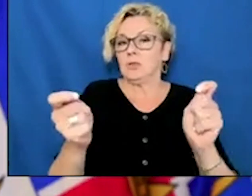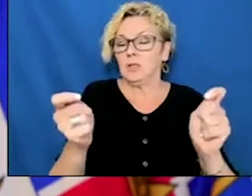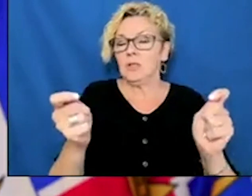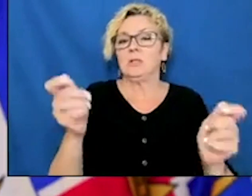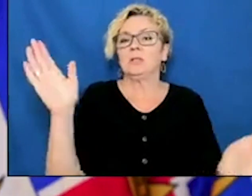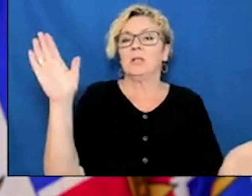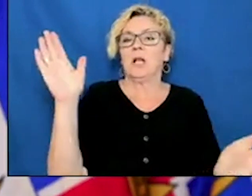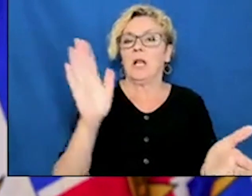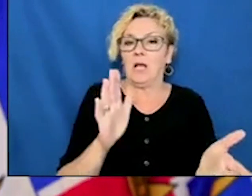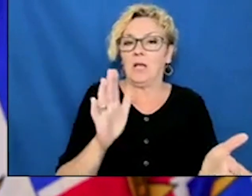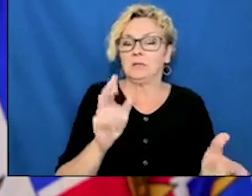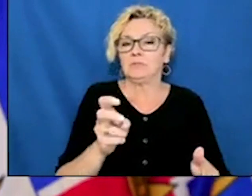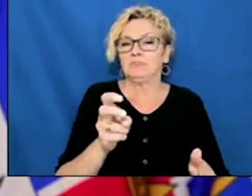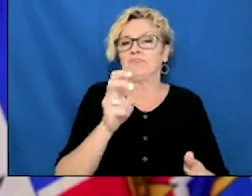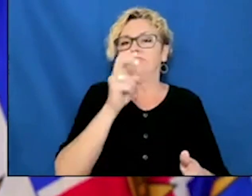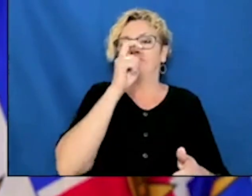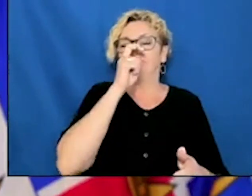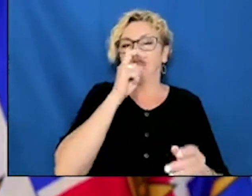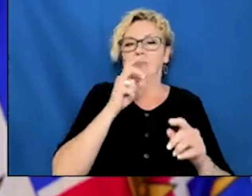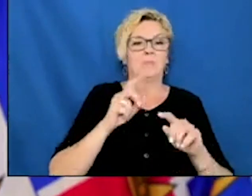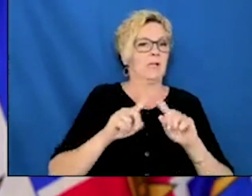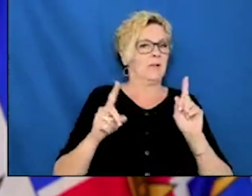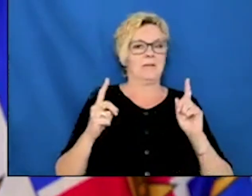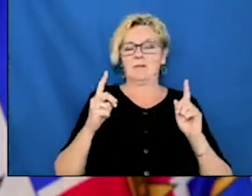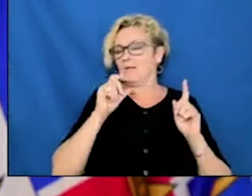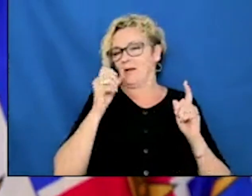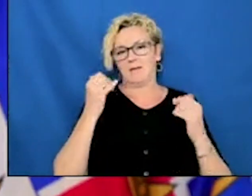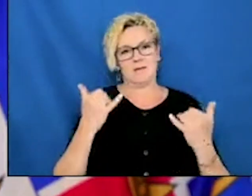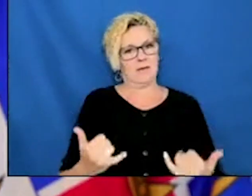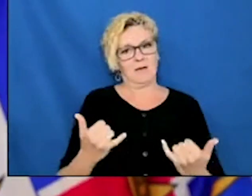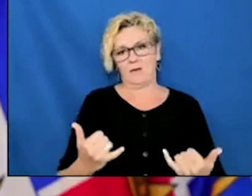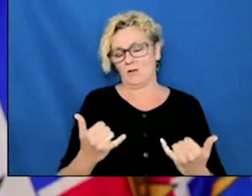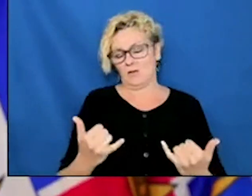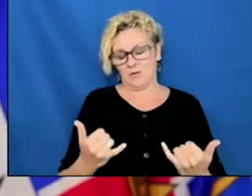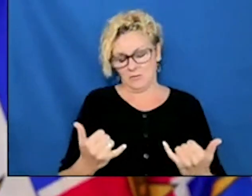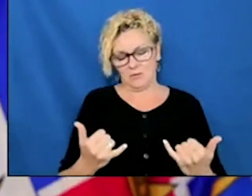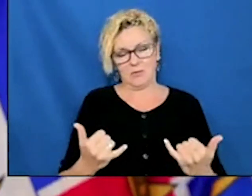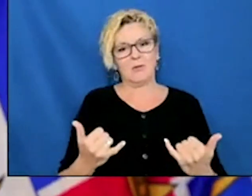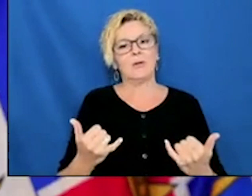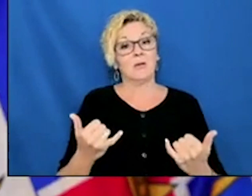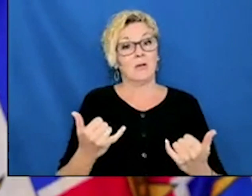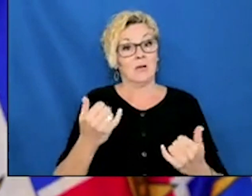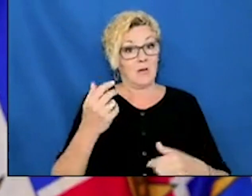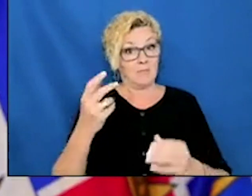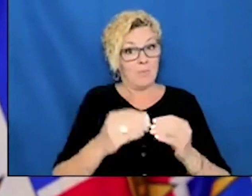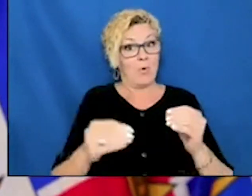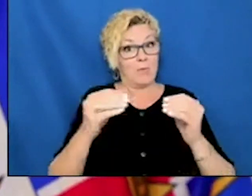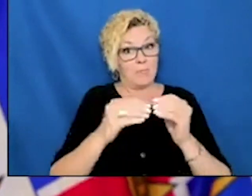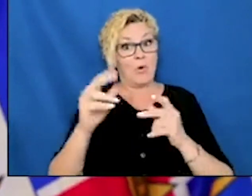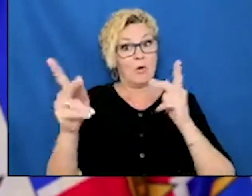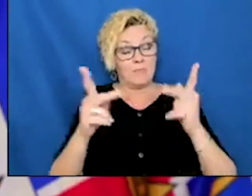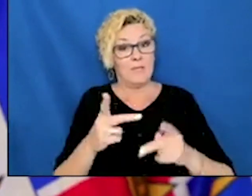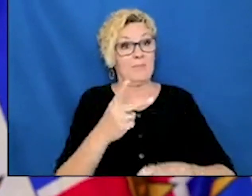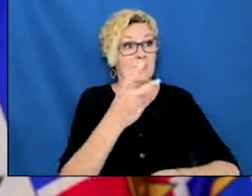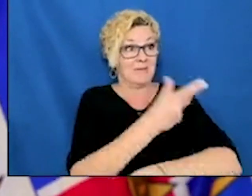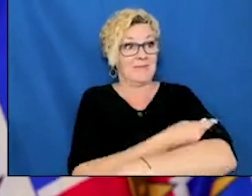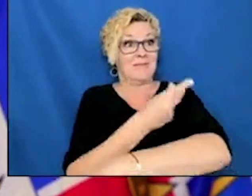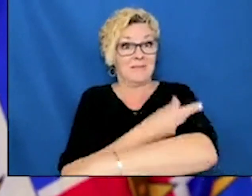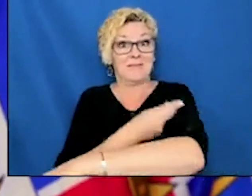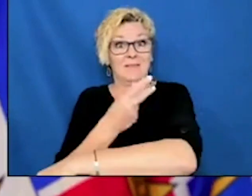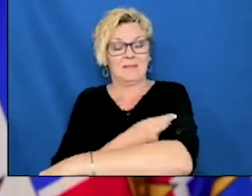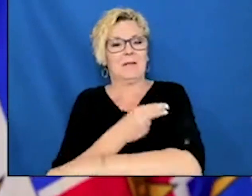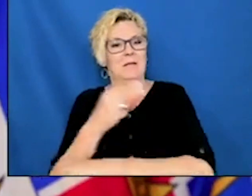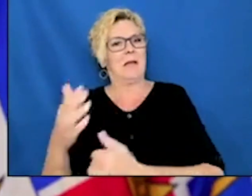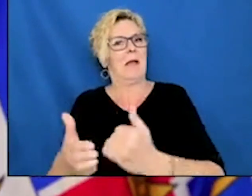we can ease up on the restrictions we have in place. But we are getting closer every day. Finally, I just